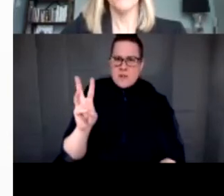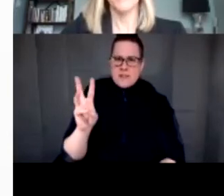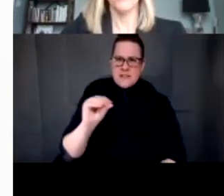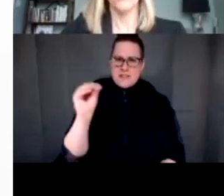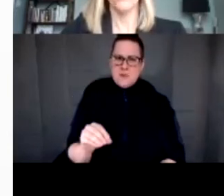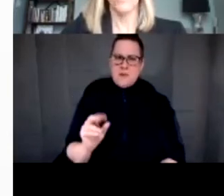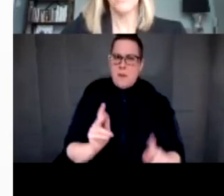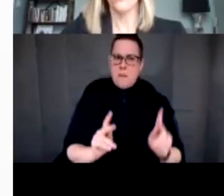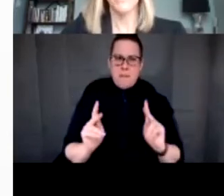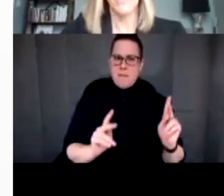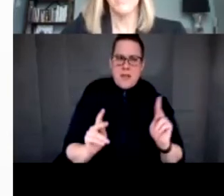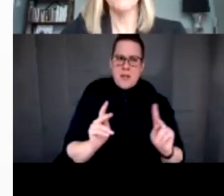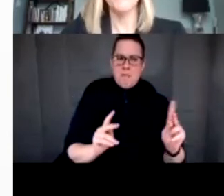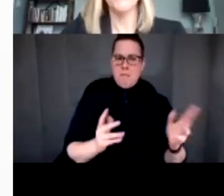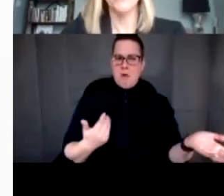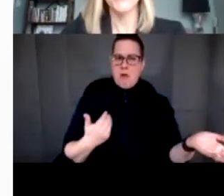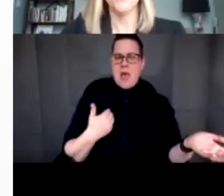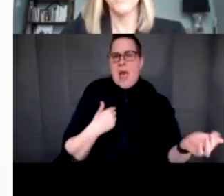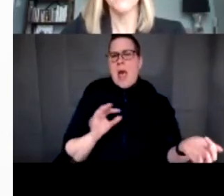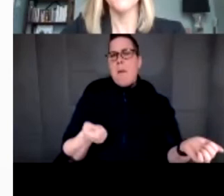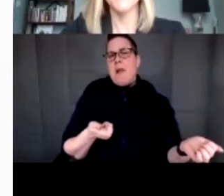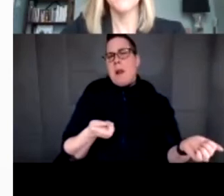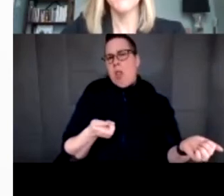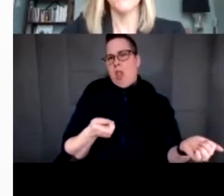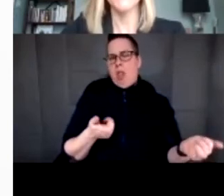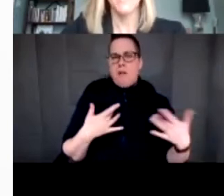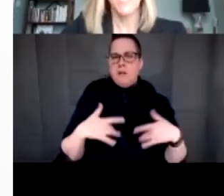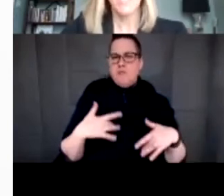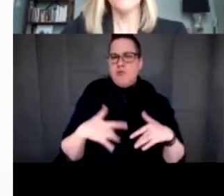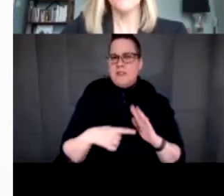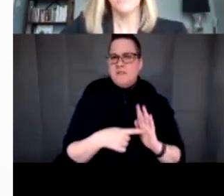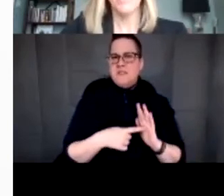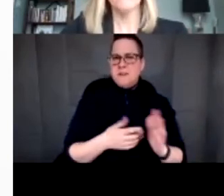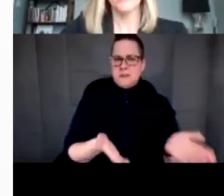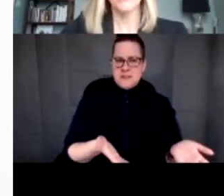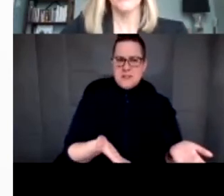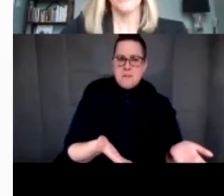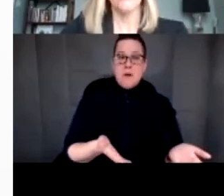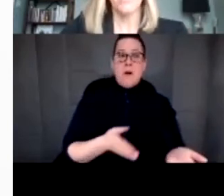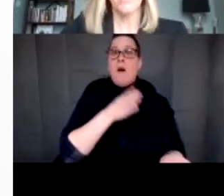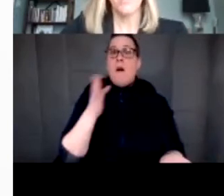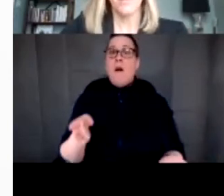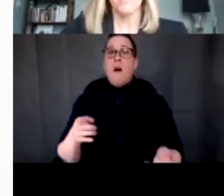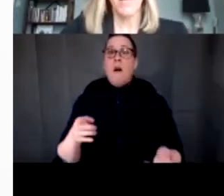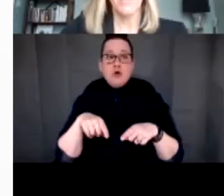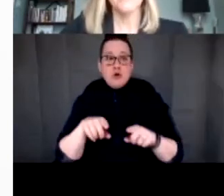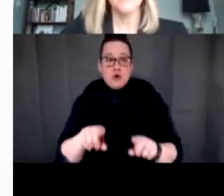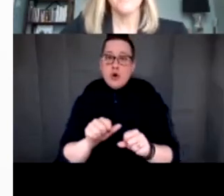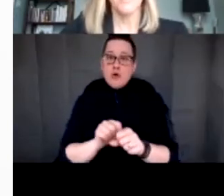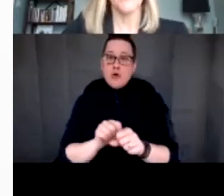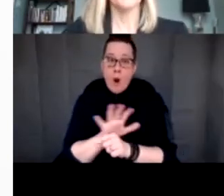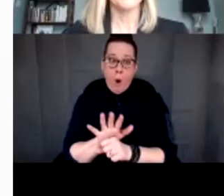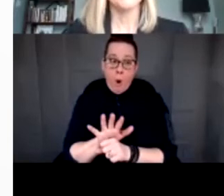of people only had minimal depressive symptoms. However,